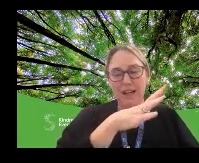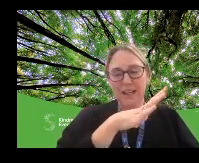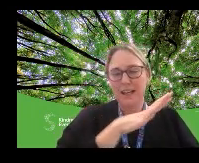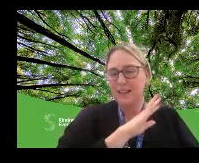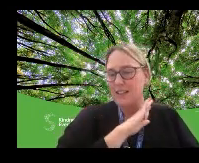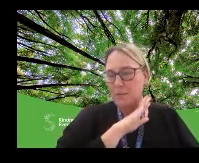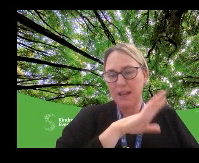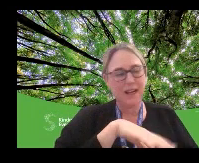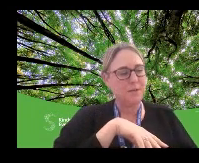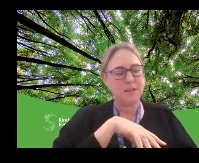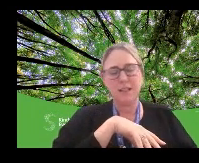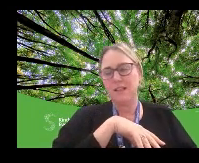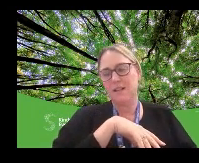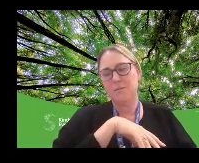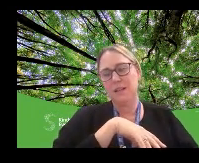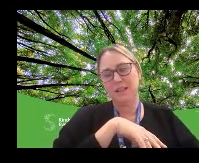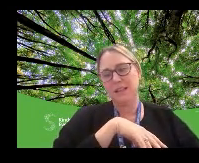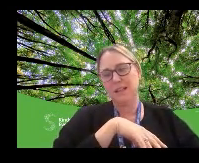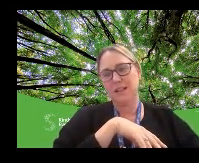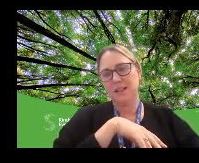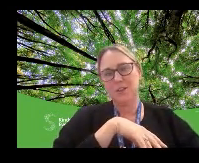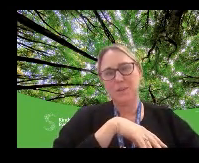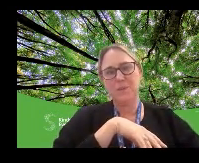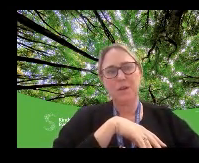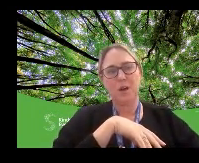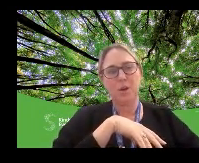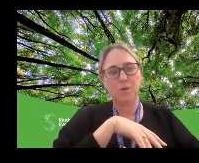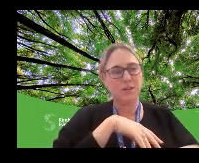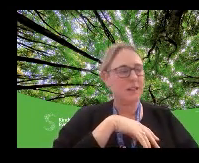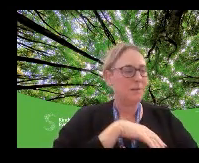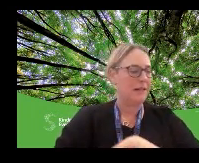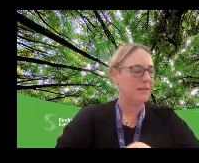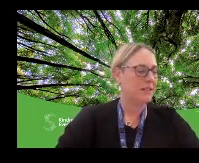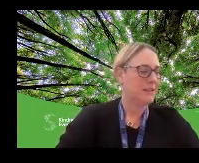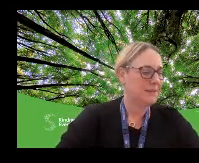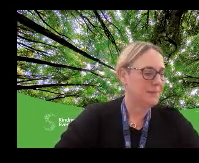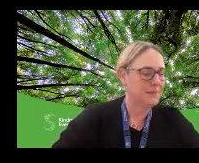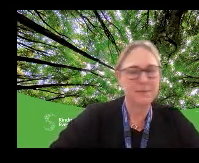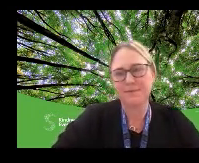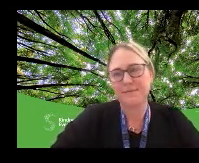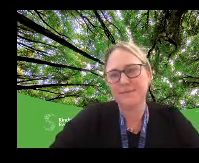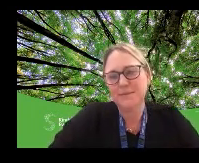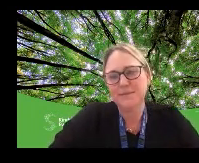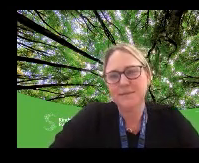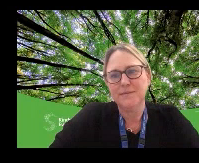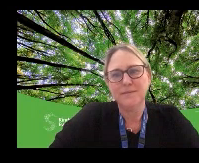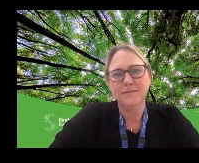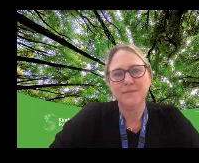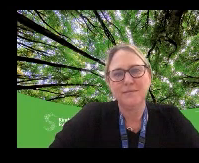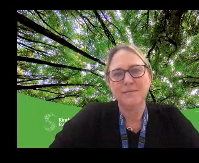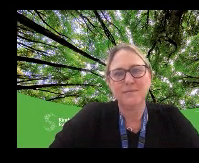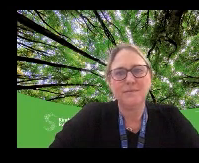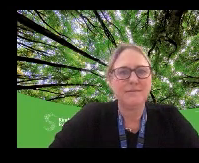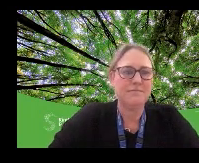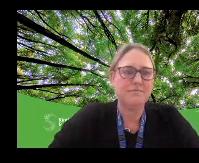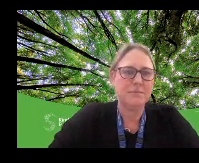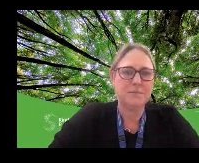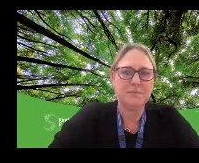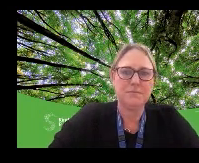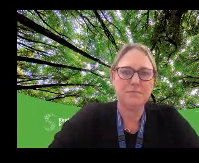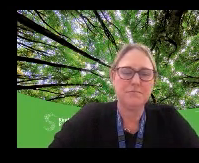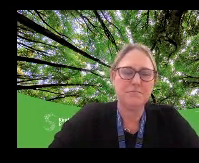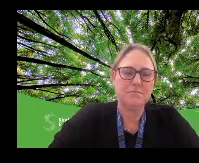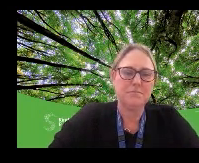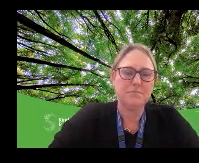seen. And again, this can be anybody completing this section alongside the parents. So they don't necessarily have to complete